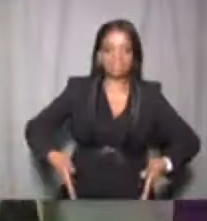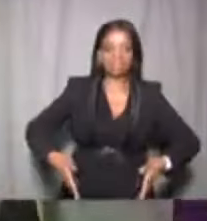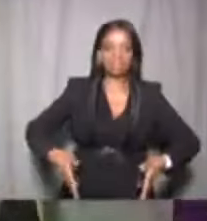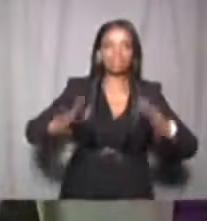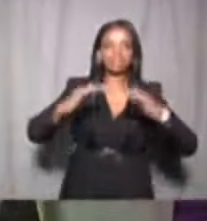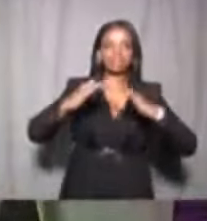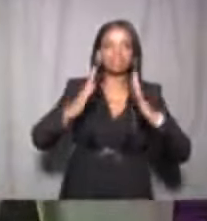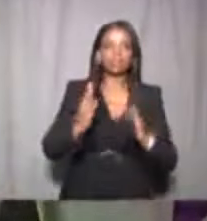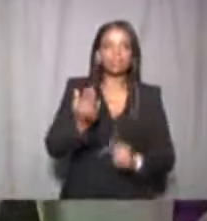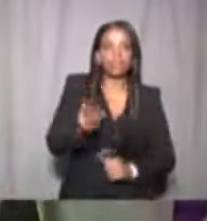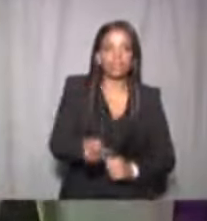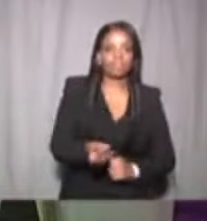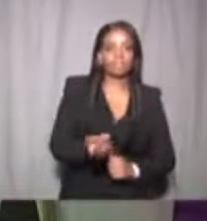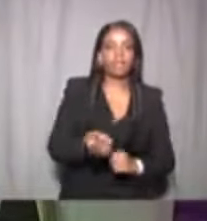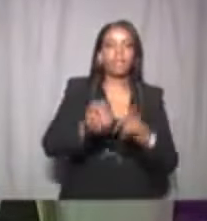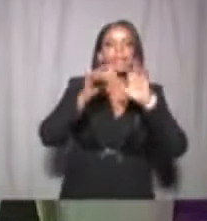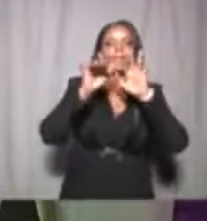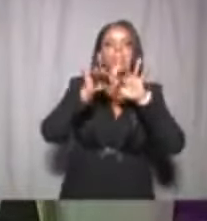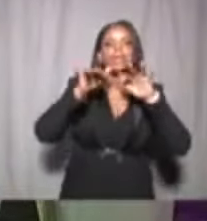there are people.